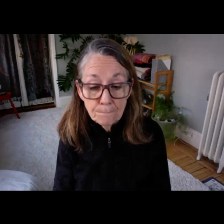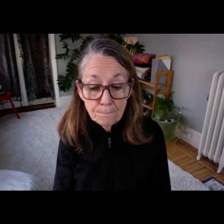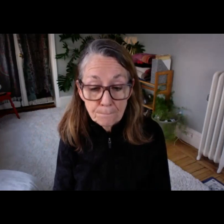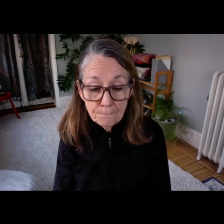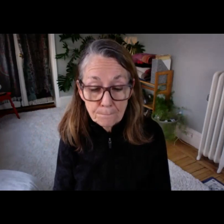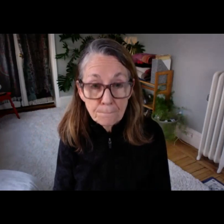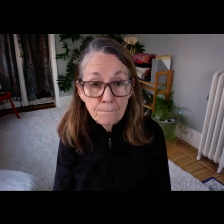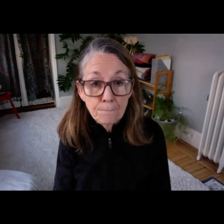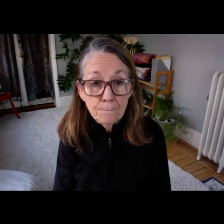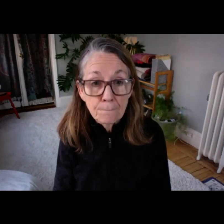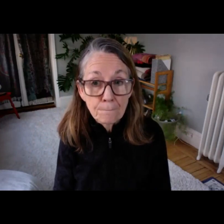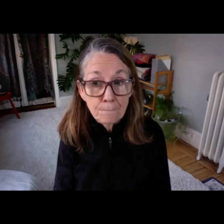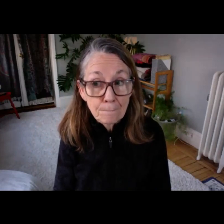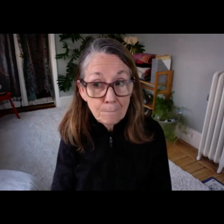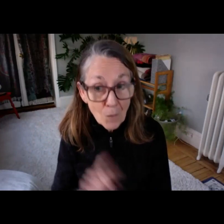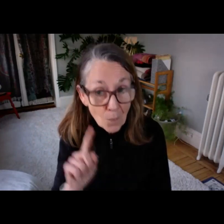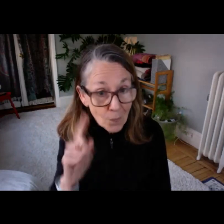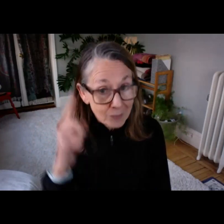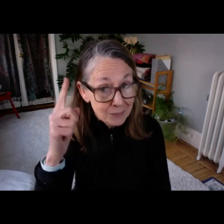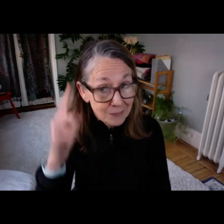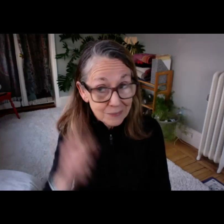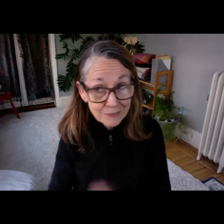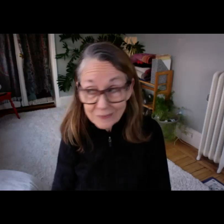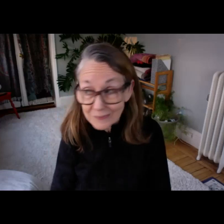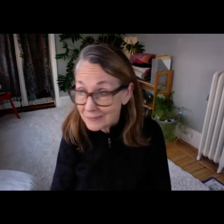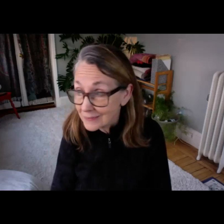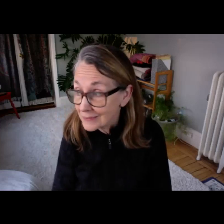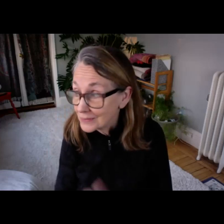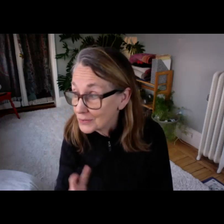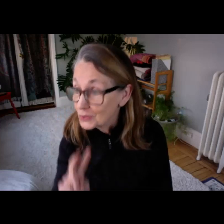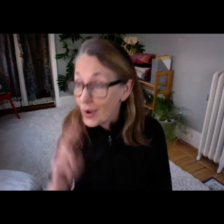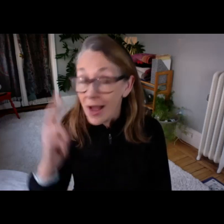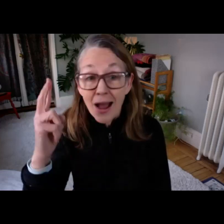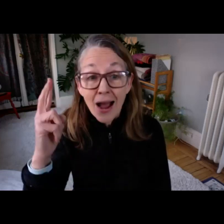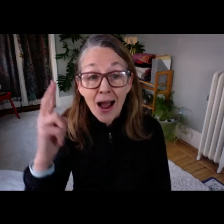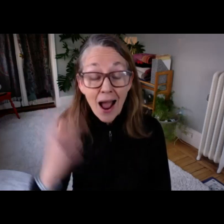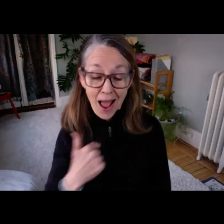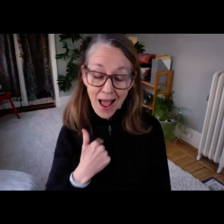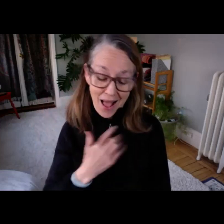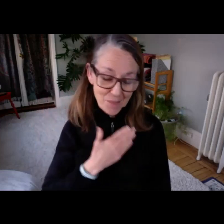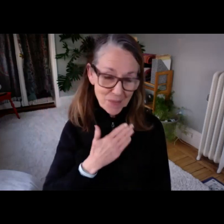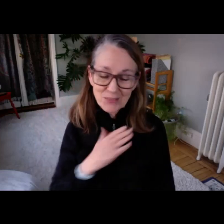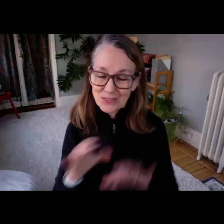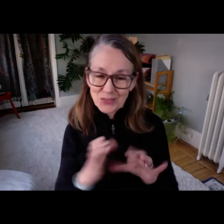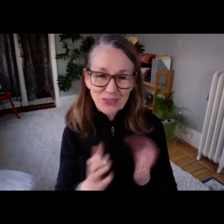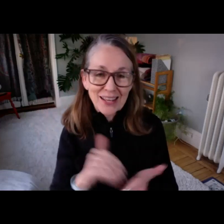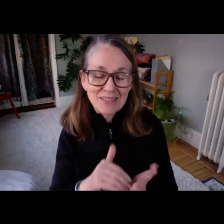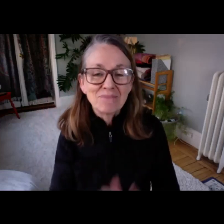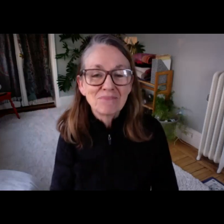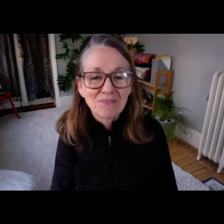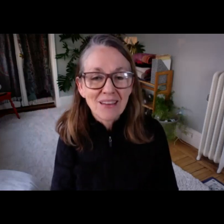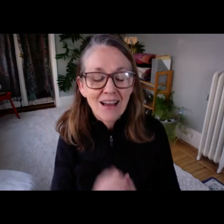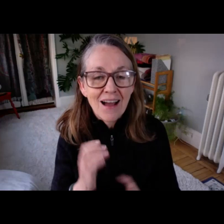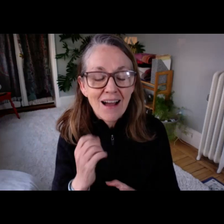Going once, going twice, and I'm happy to do it again. I'll just get